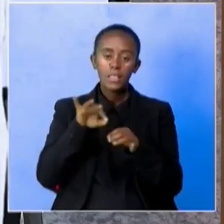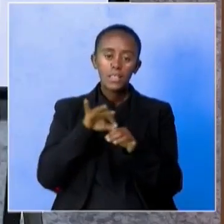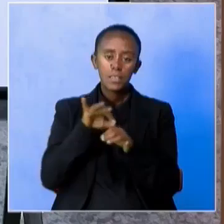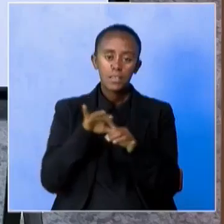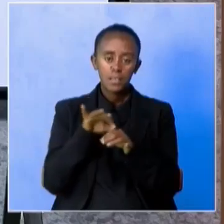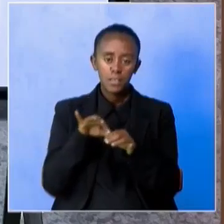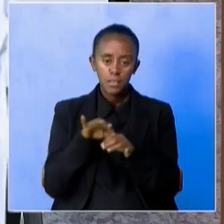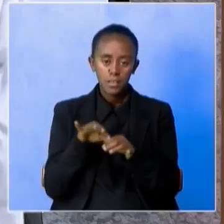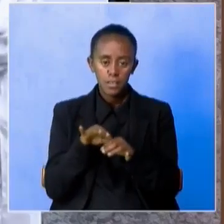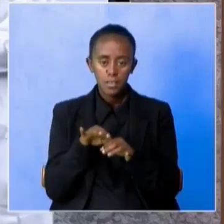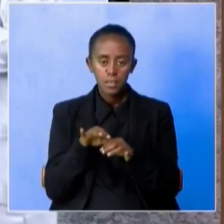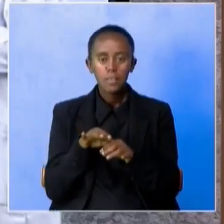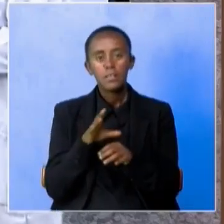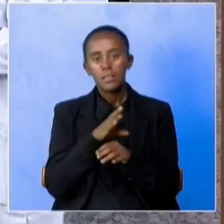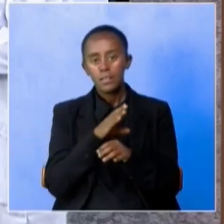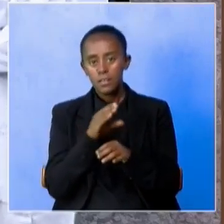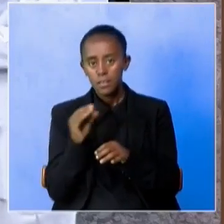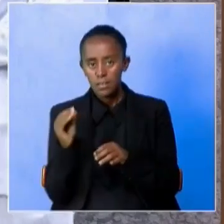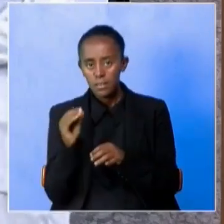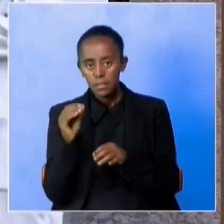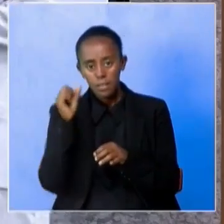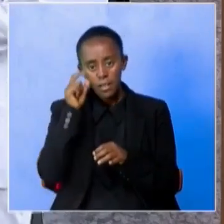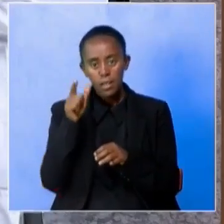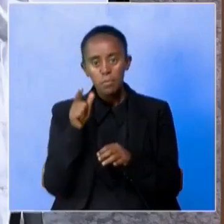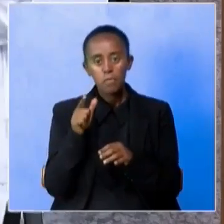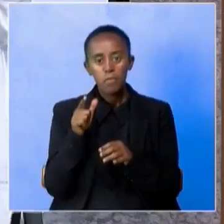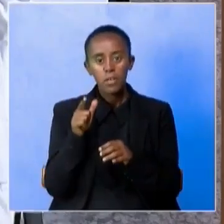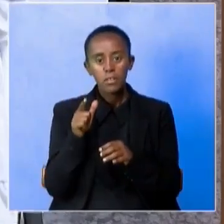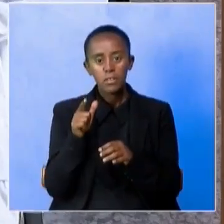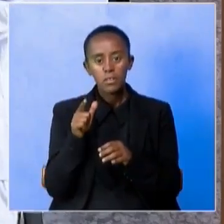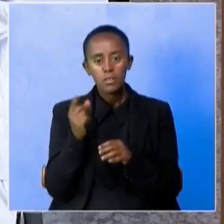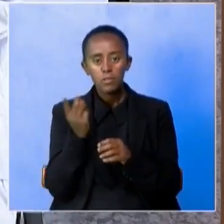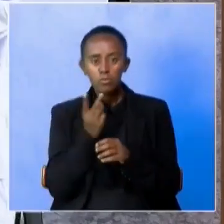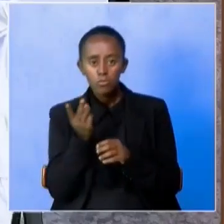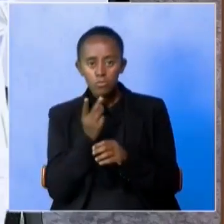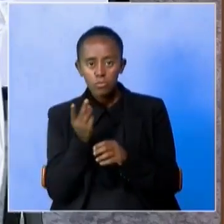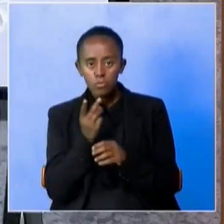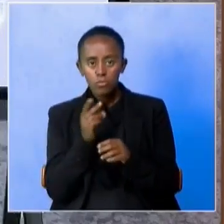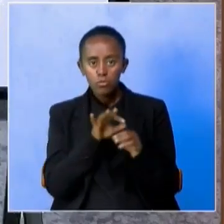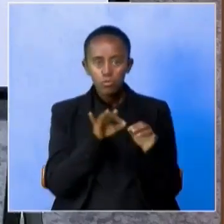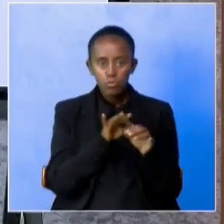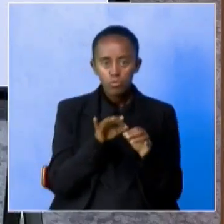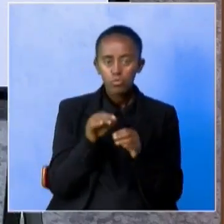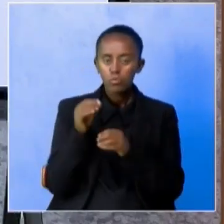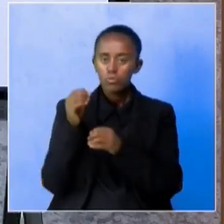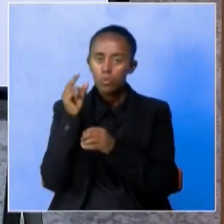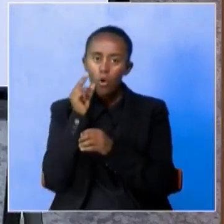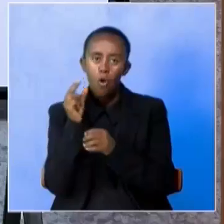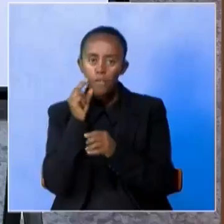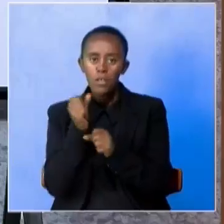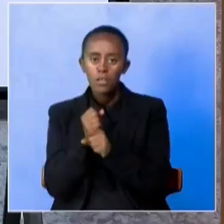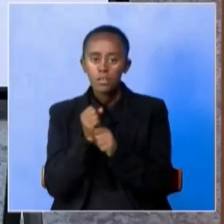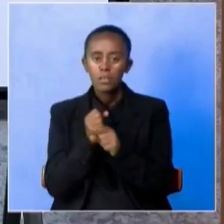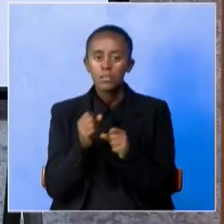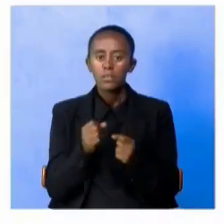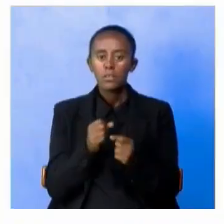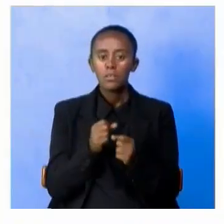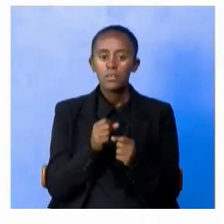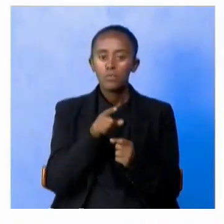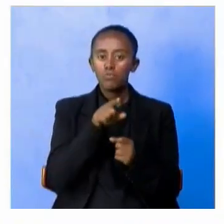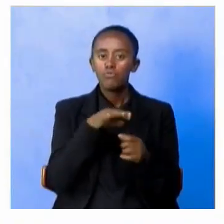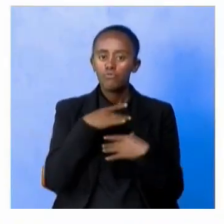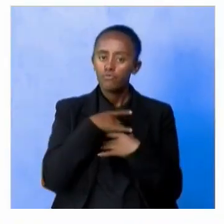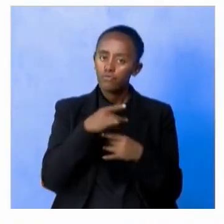tea and he prefers coffee. So 2, again, negating ideas. She likes